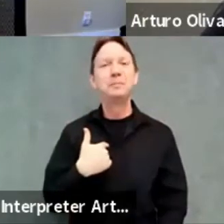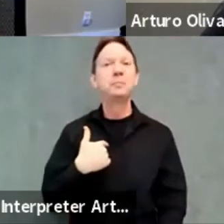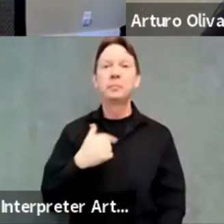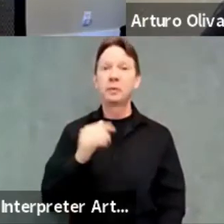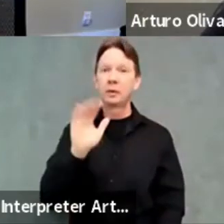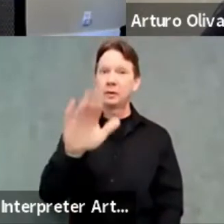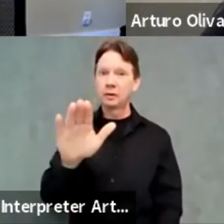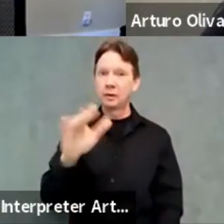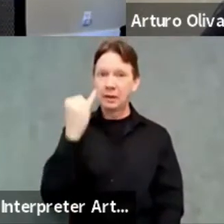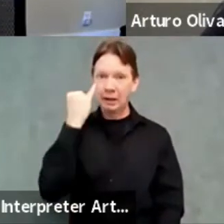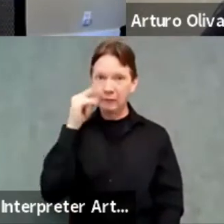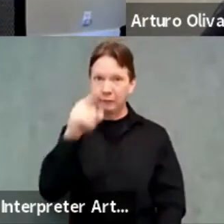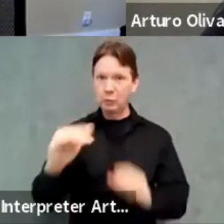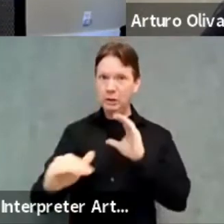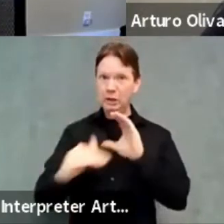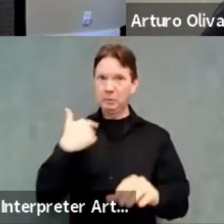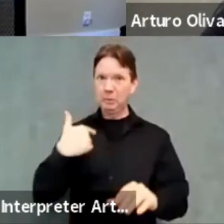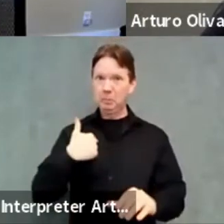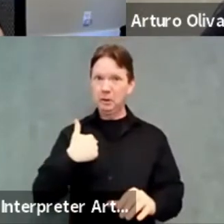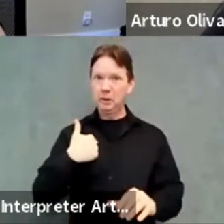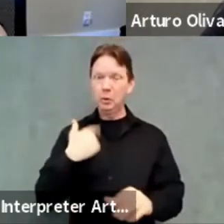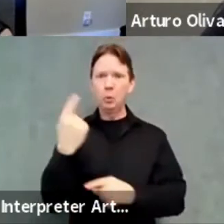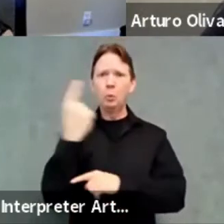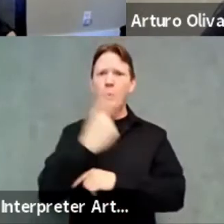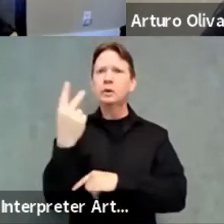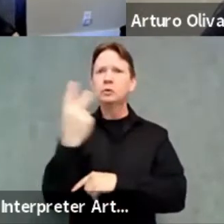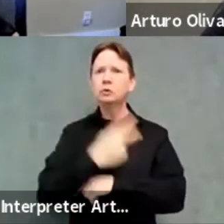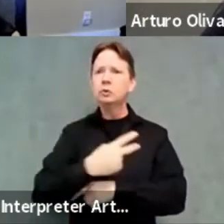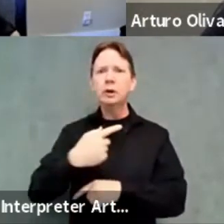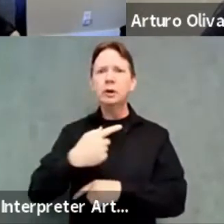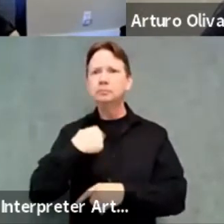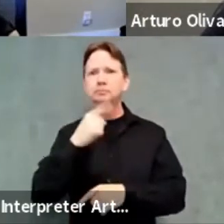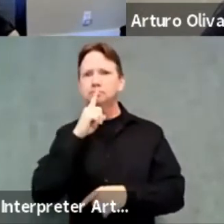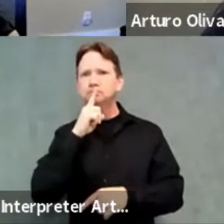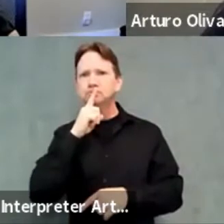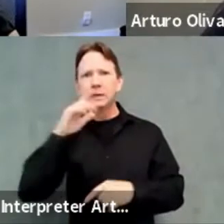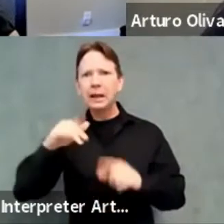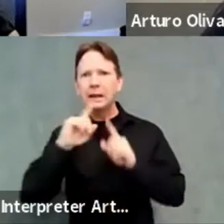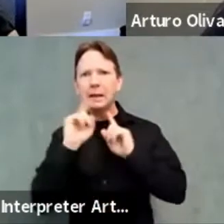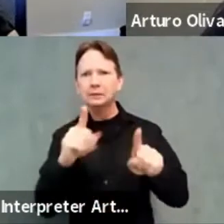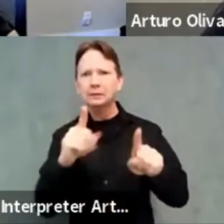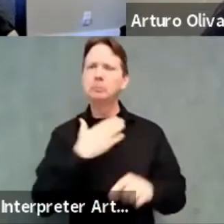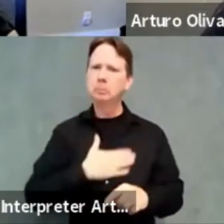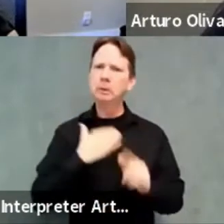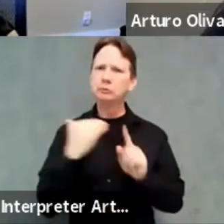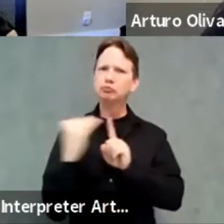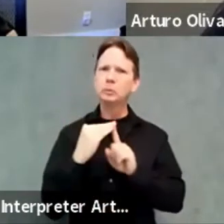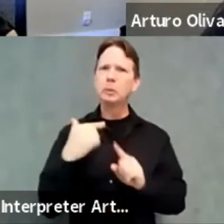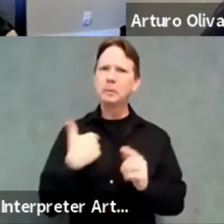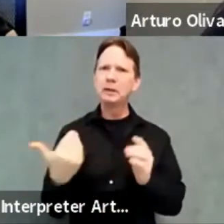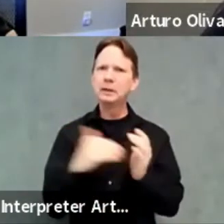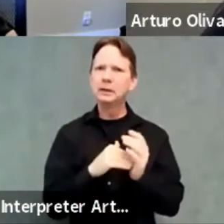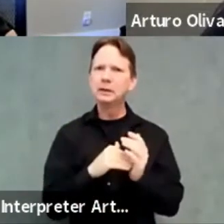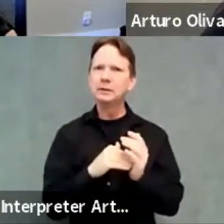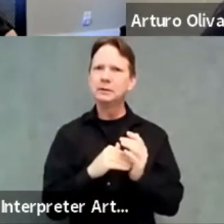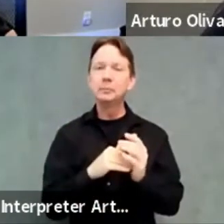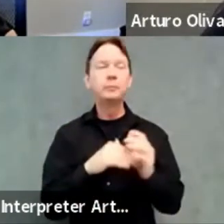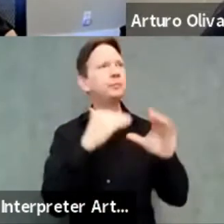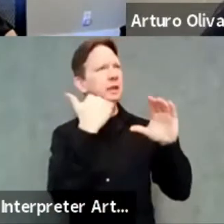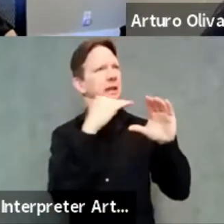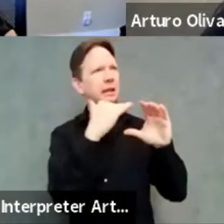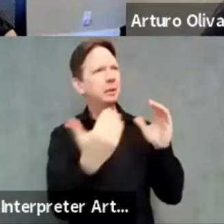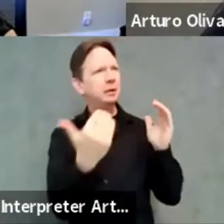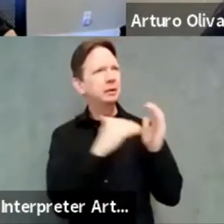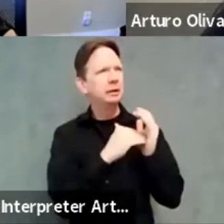again. But we'll get that to you right away. And you said that was sigs@email.net?